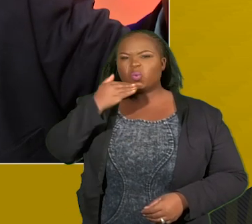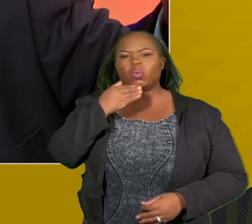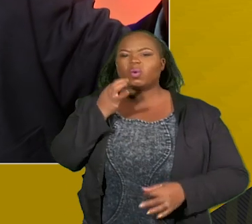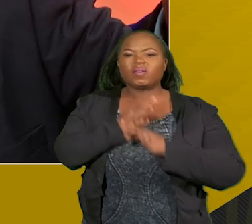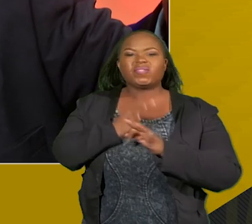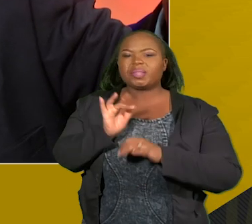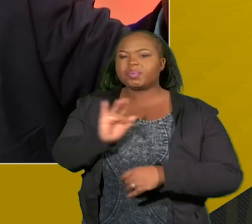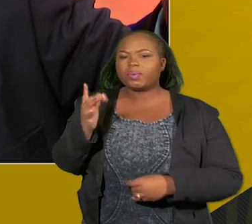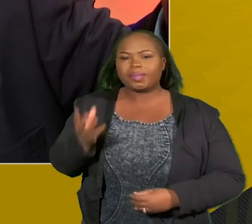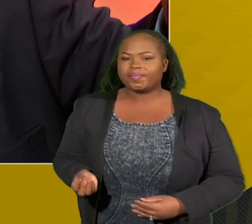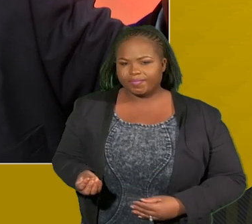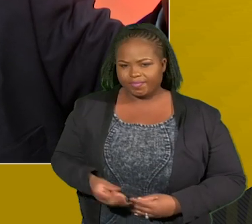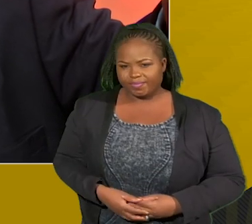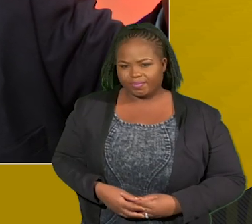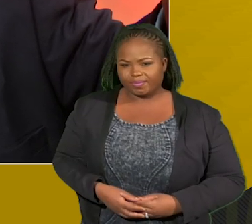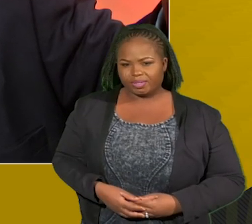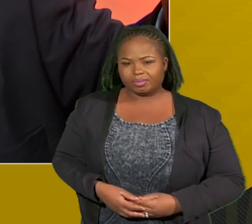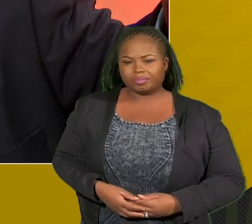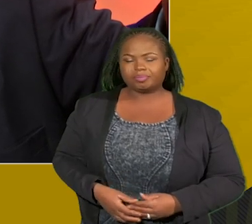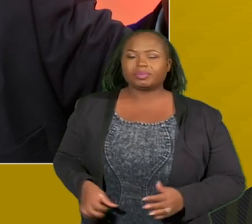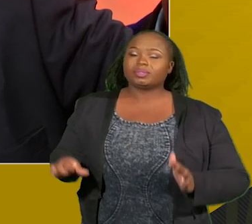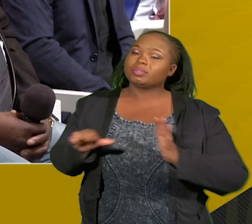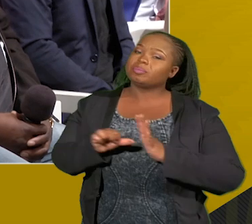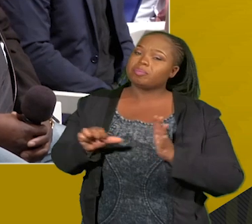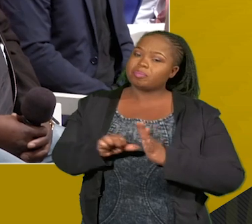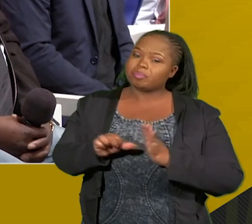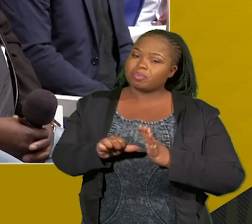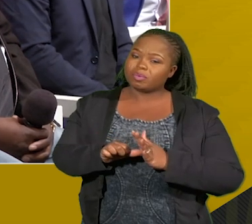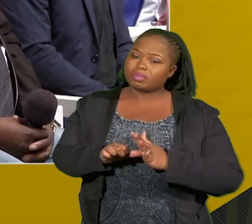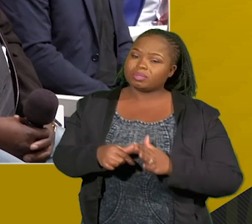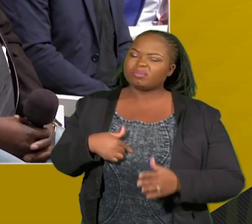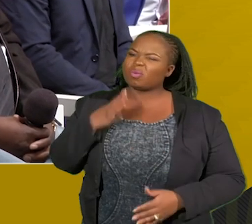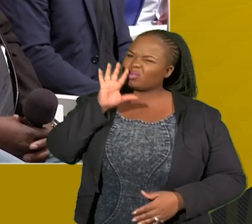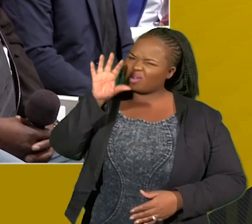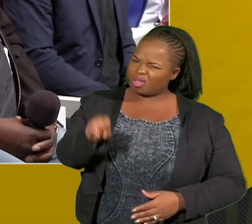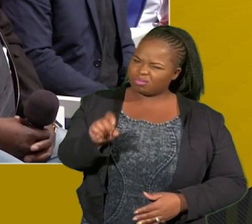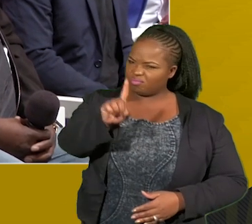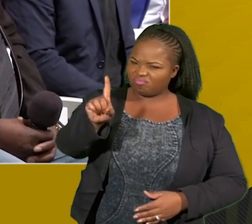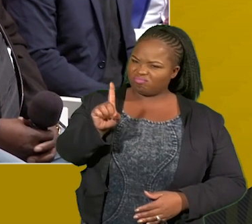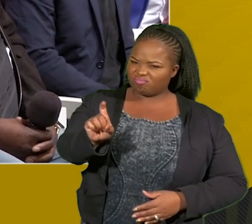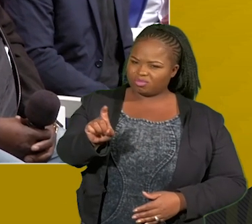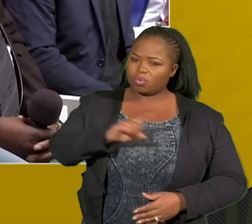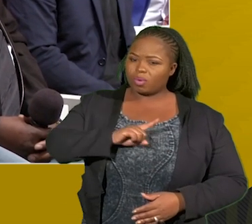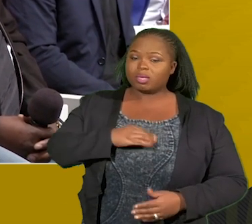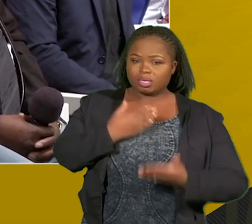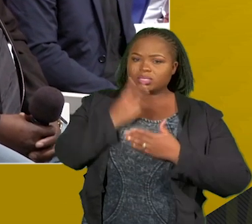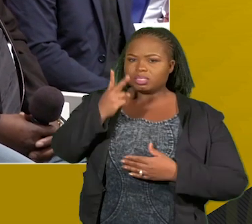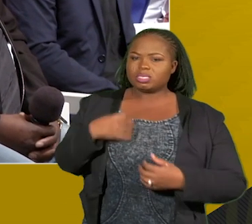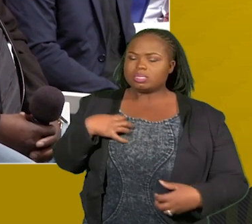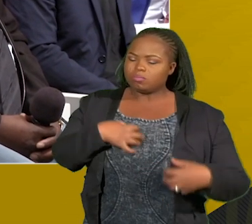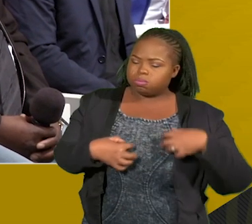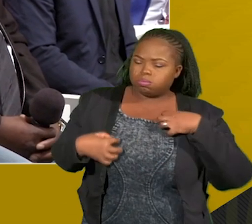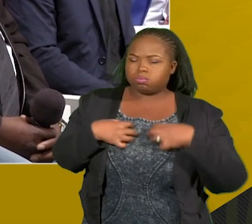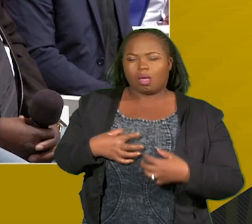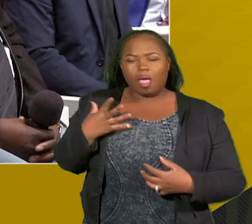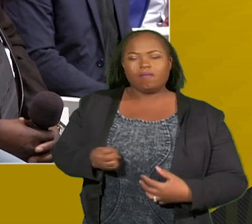figures. So the most important thing that I want to ask you is, I can see that you are emotional. I